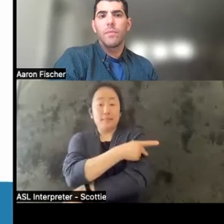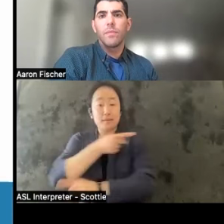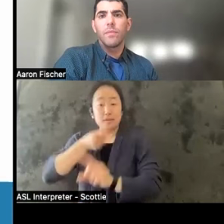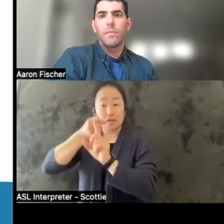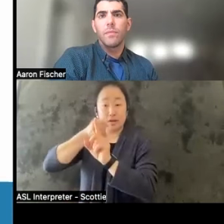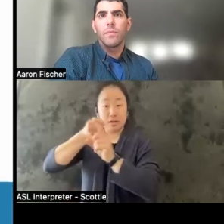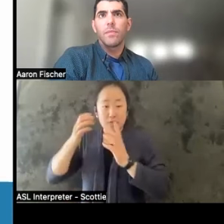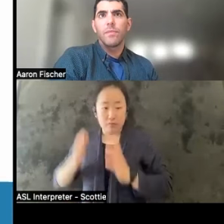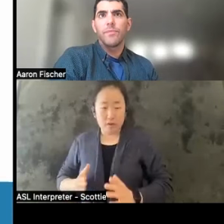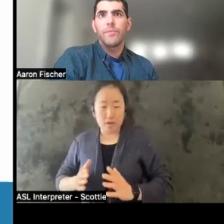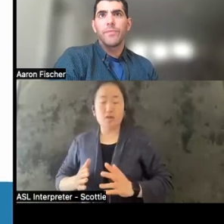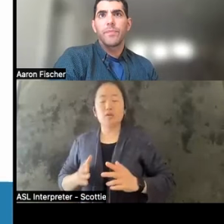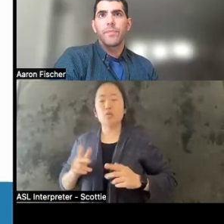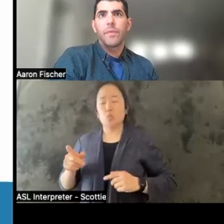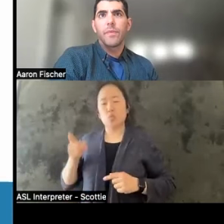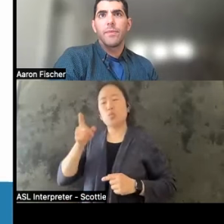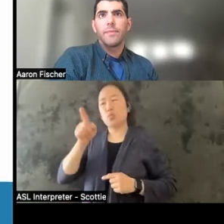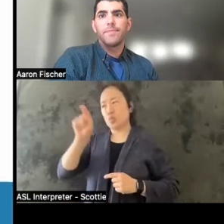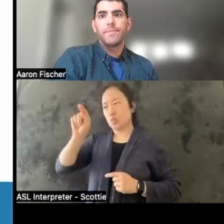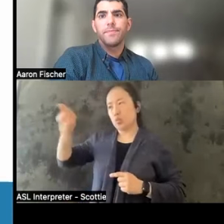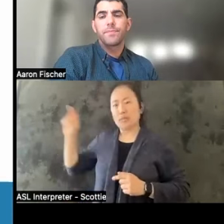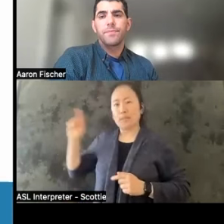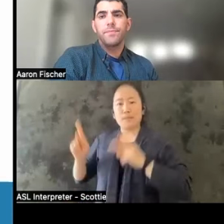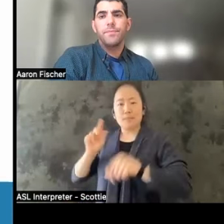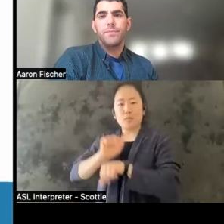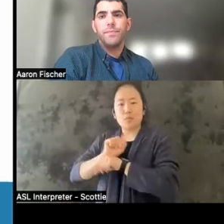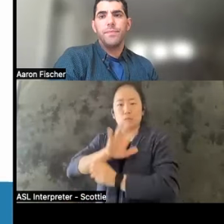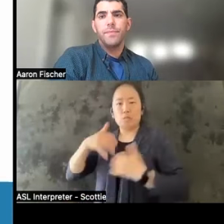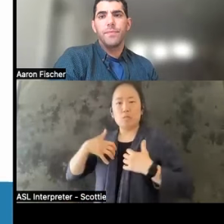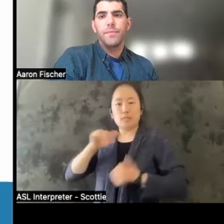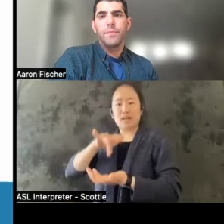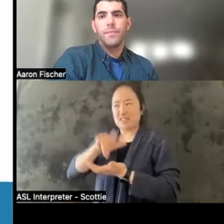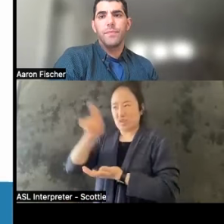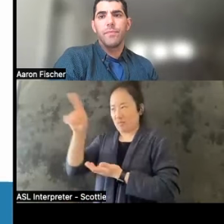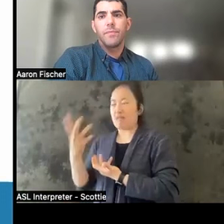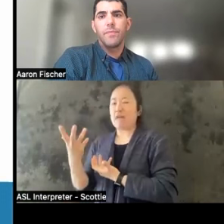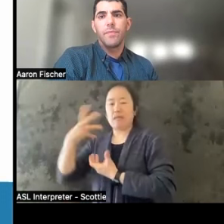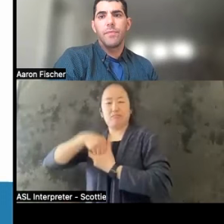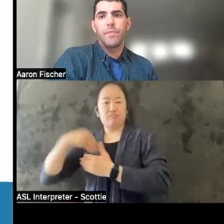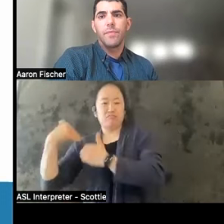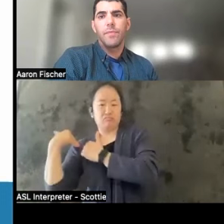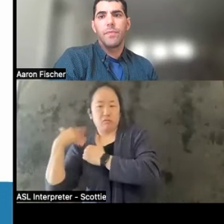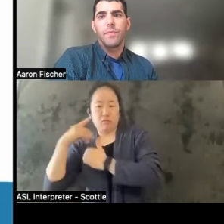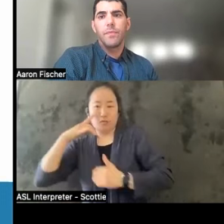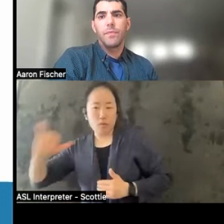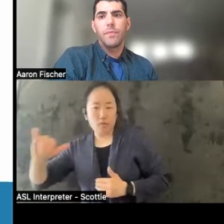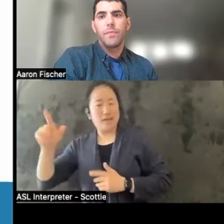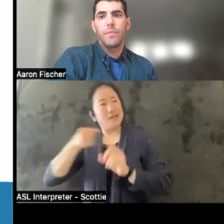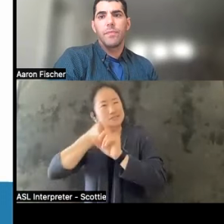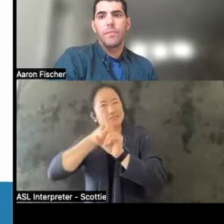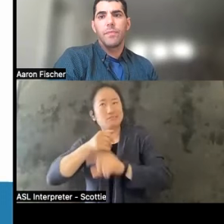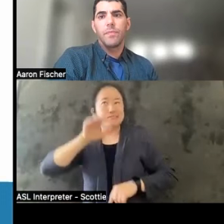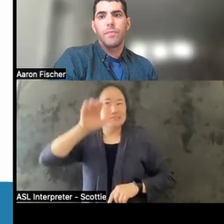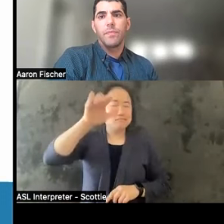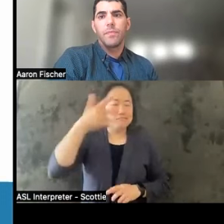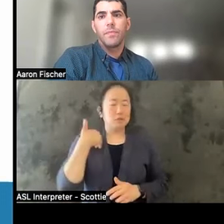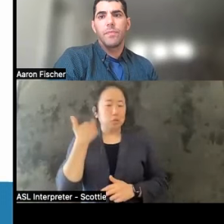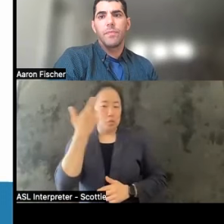in the health center can do to support her, advocate for her to have reasonable accommodations, and then